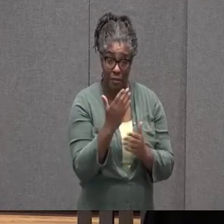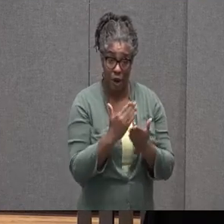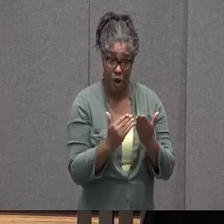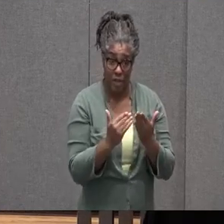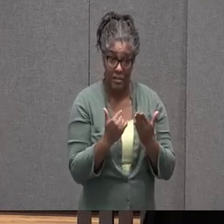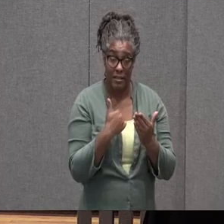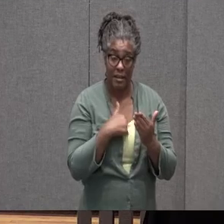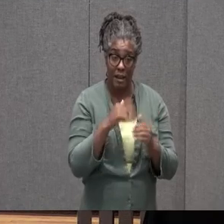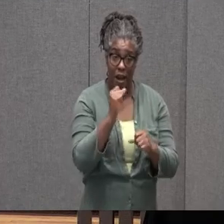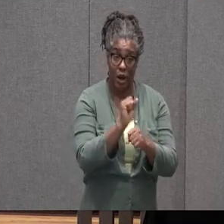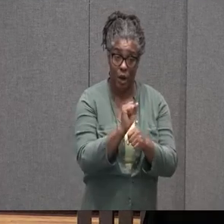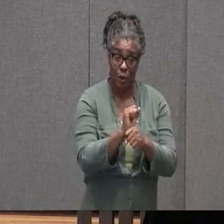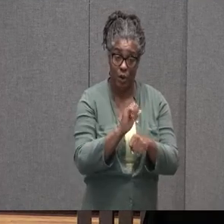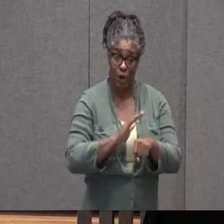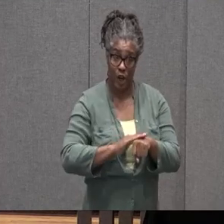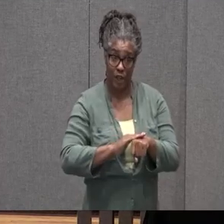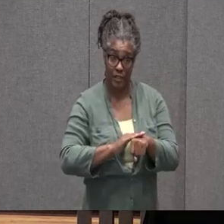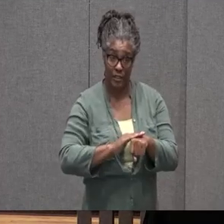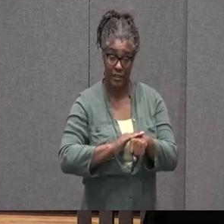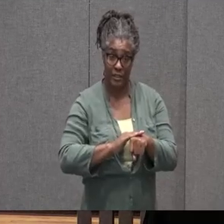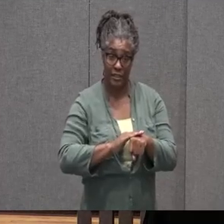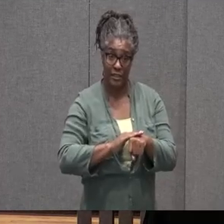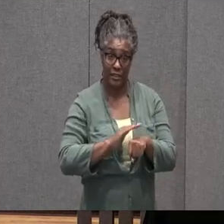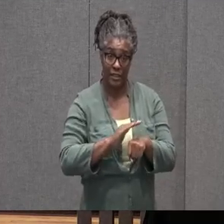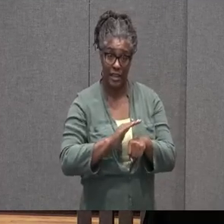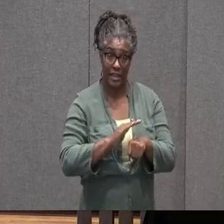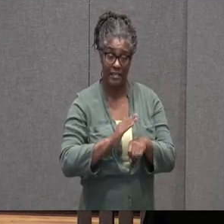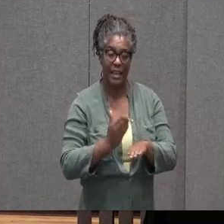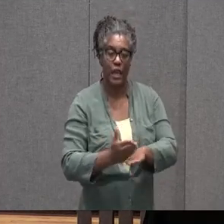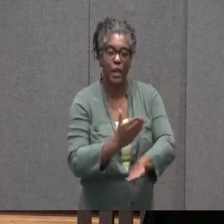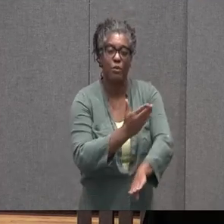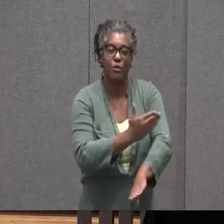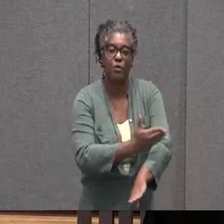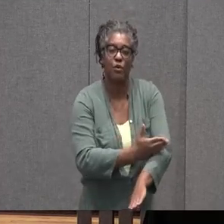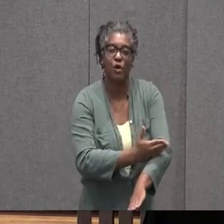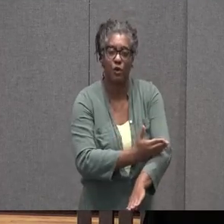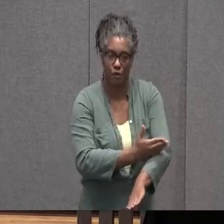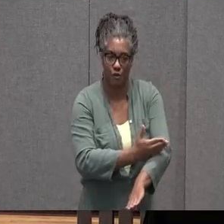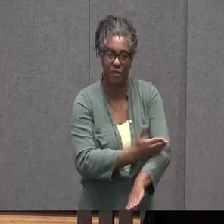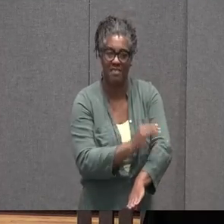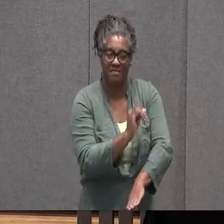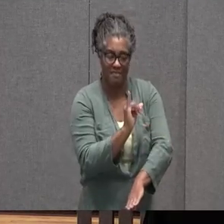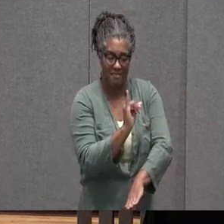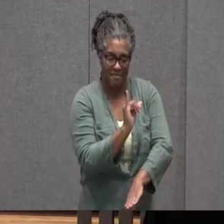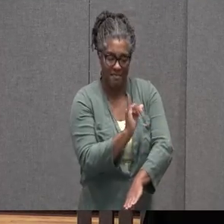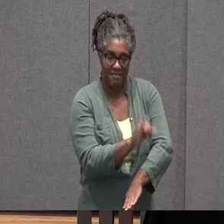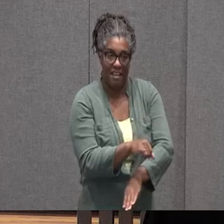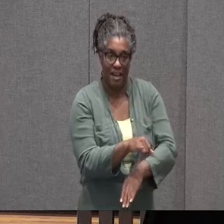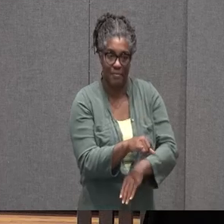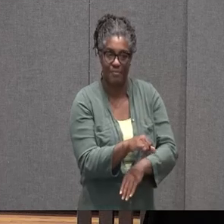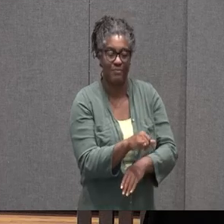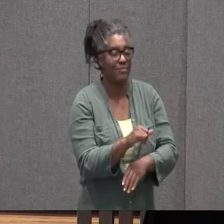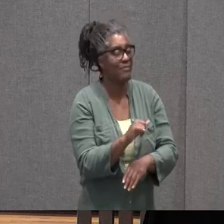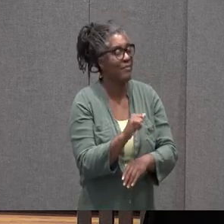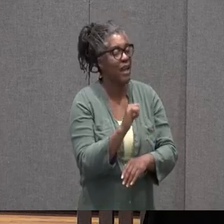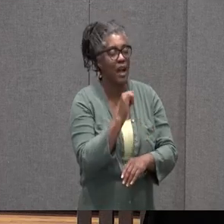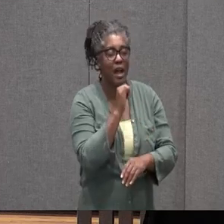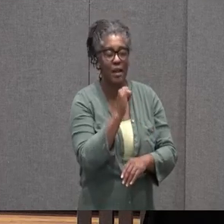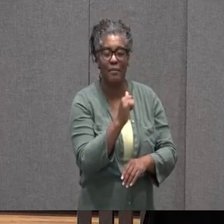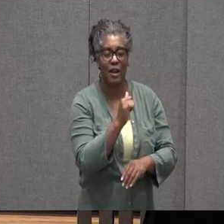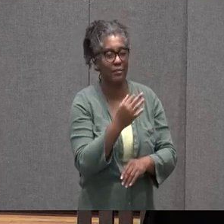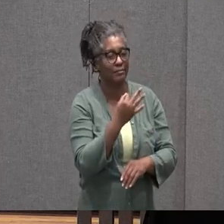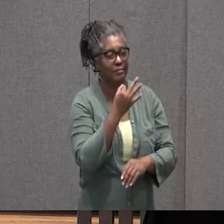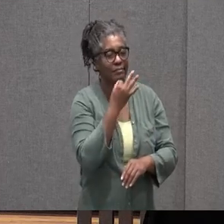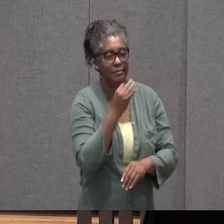I worked on was the improve area, because Mr. R, I'm not as good as you. I fail